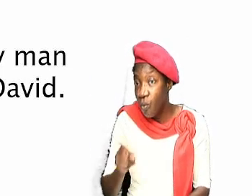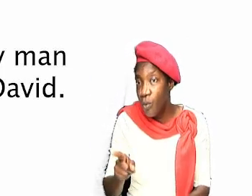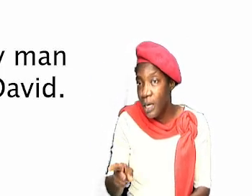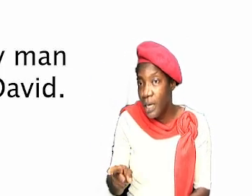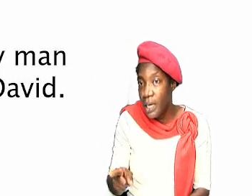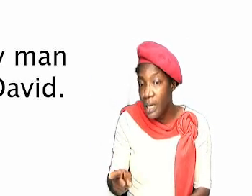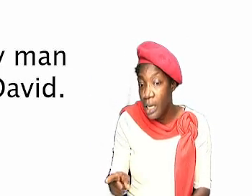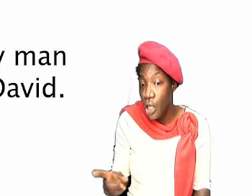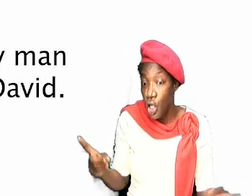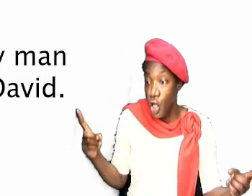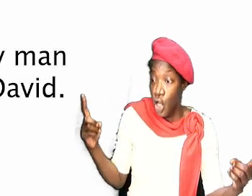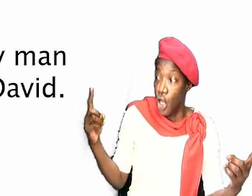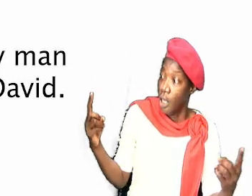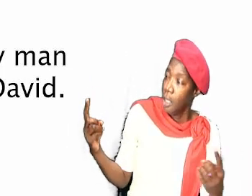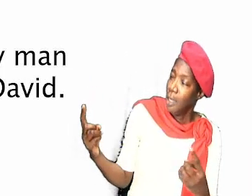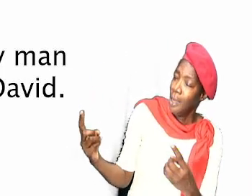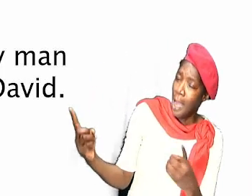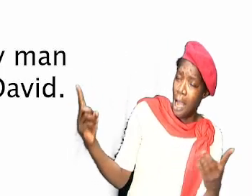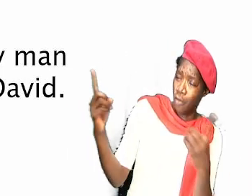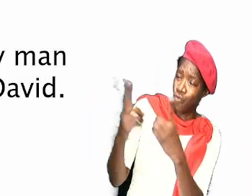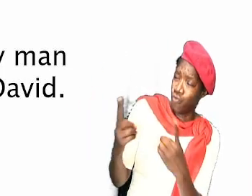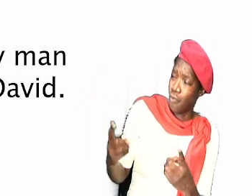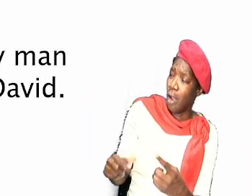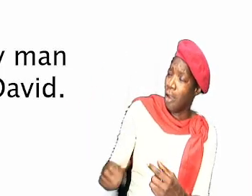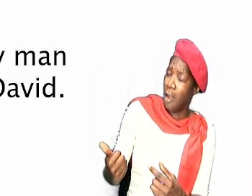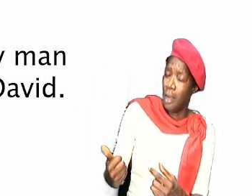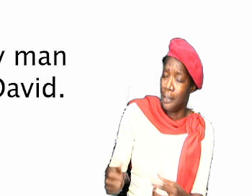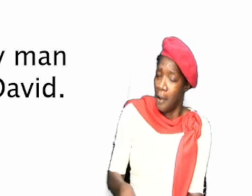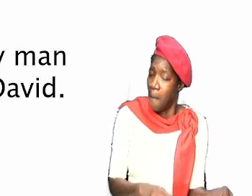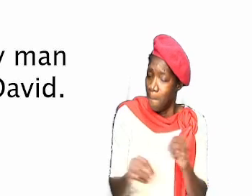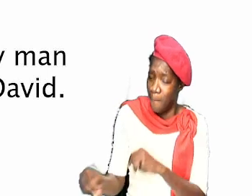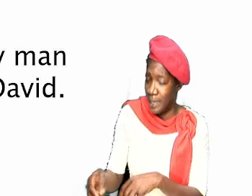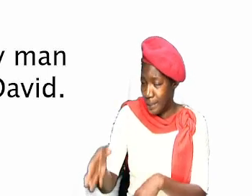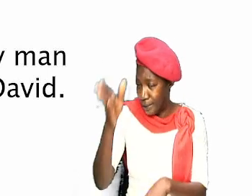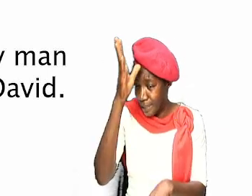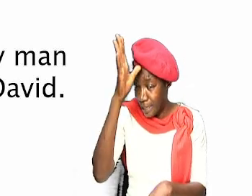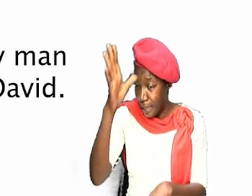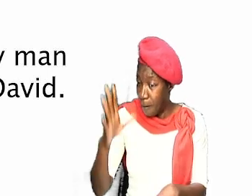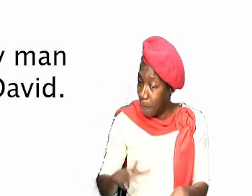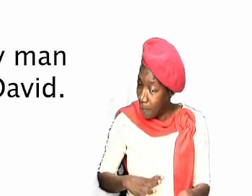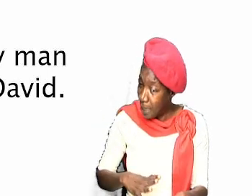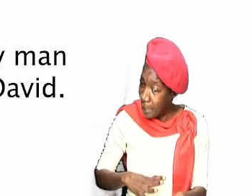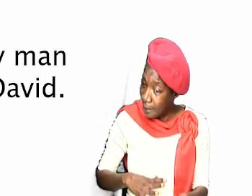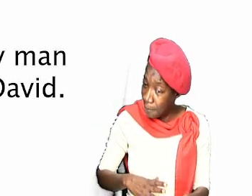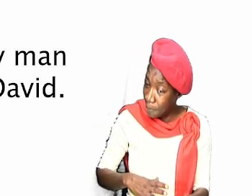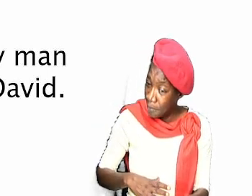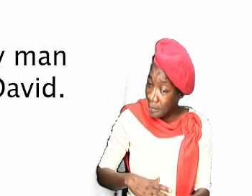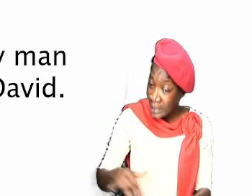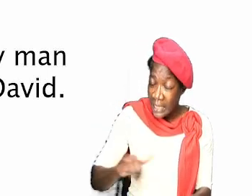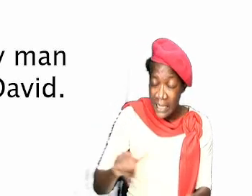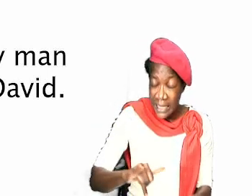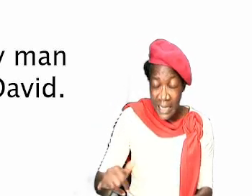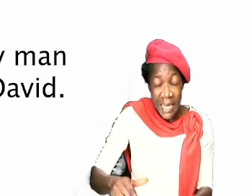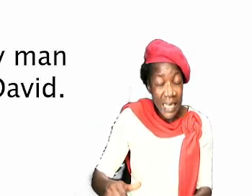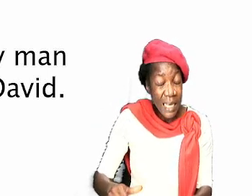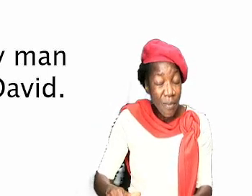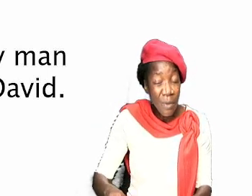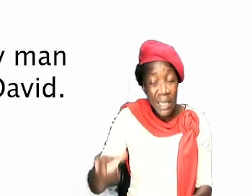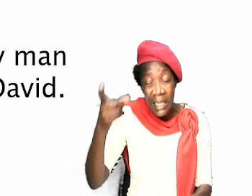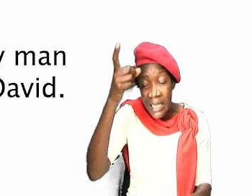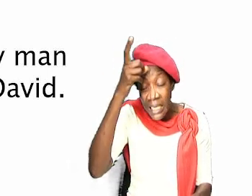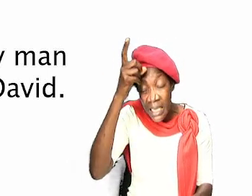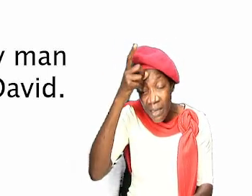other mighty men around him. And this was the case with David. Because David was a mighty man, he had